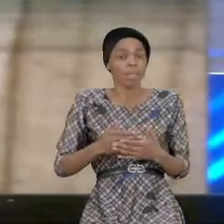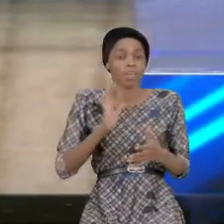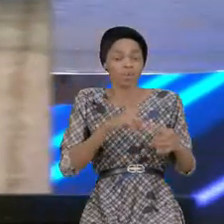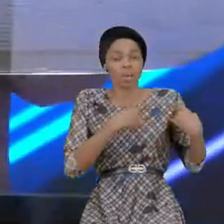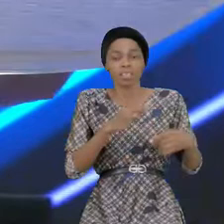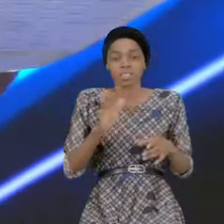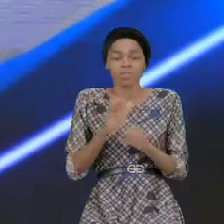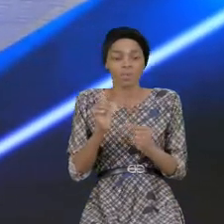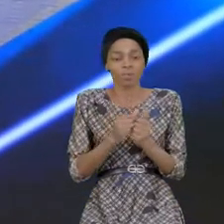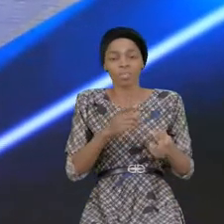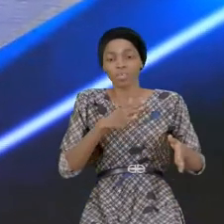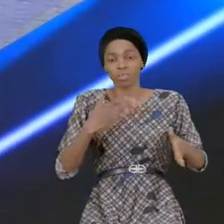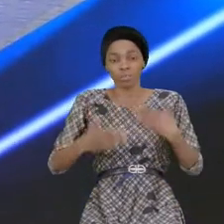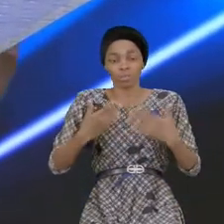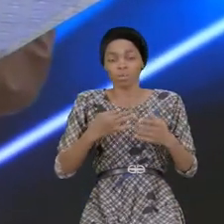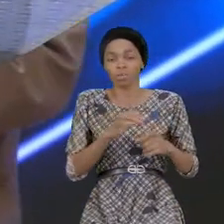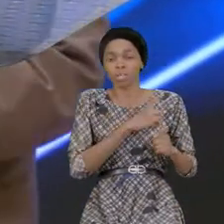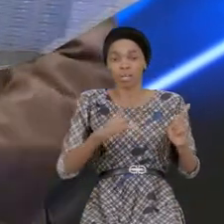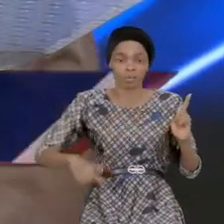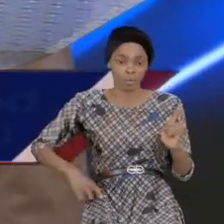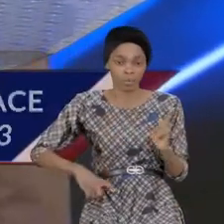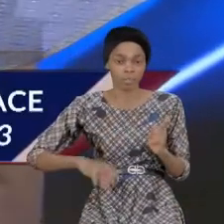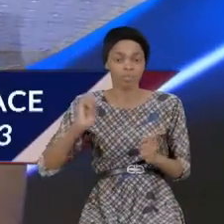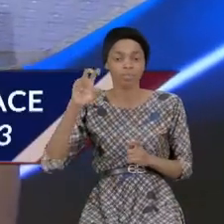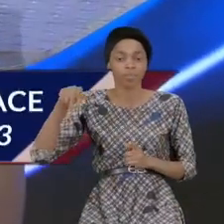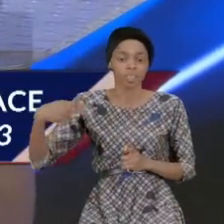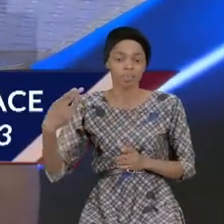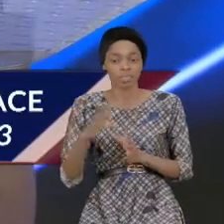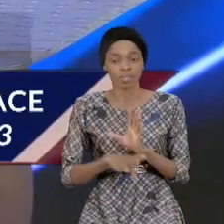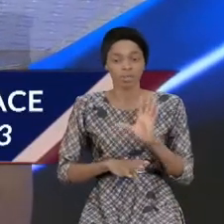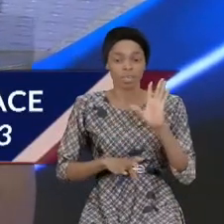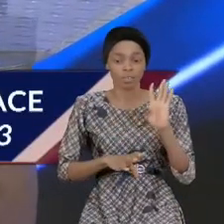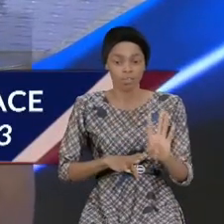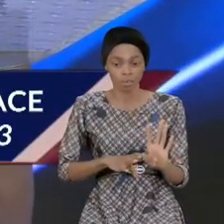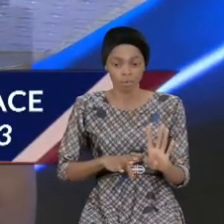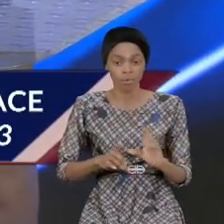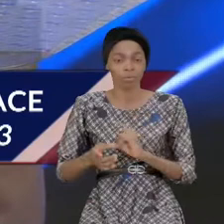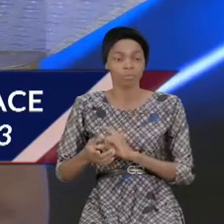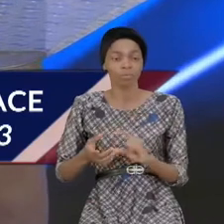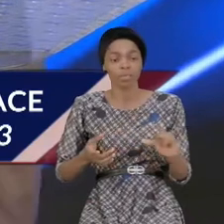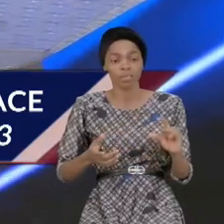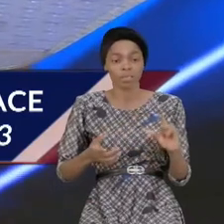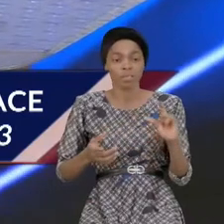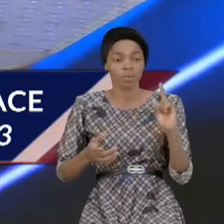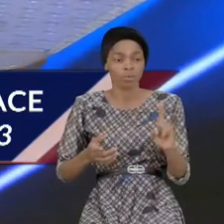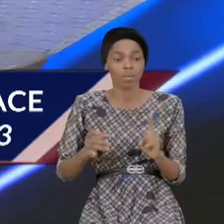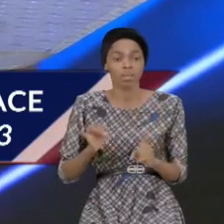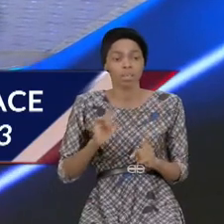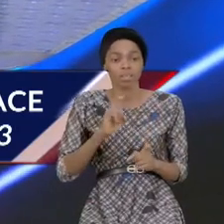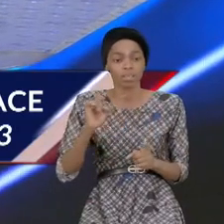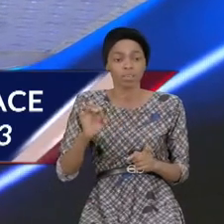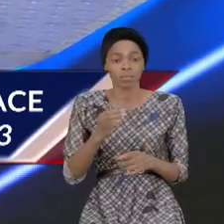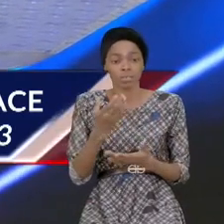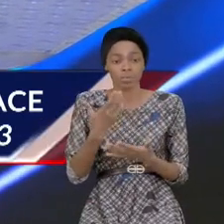Ephesians chapter 4. We're looking at verse 1. It says, I therefore, the prisoner of the Lord, beseech